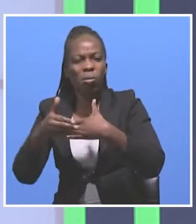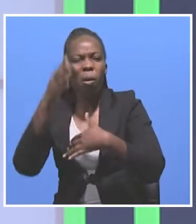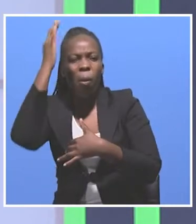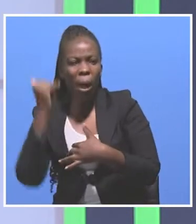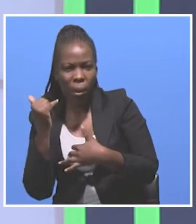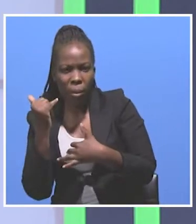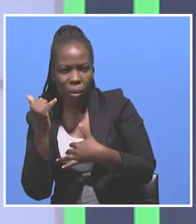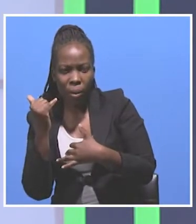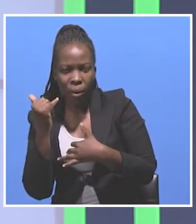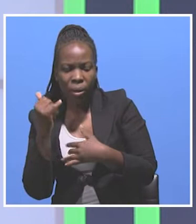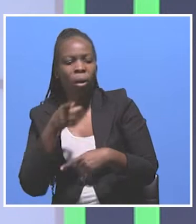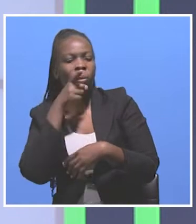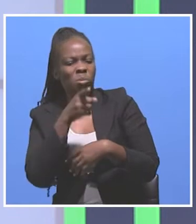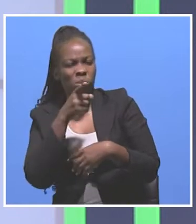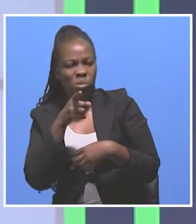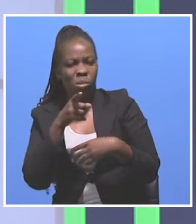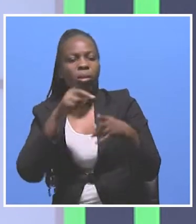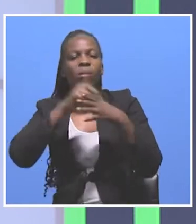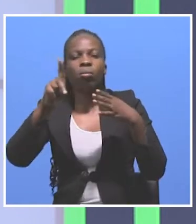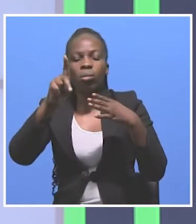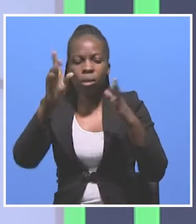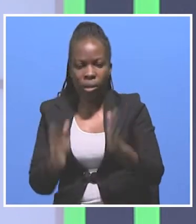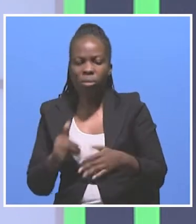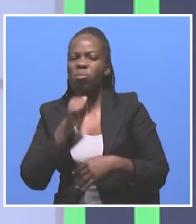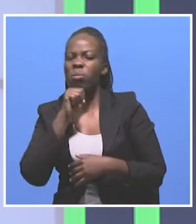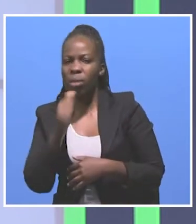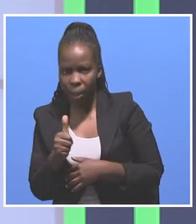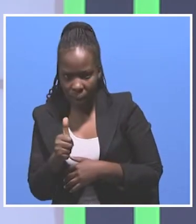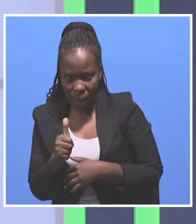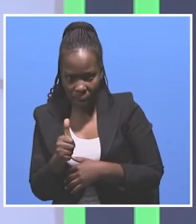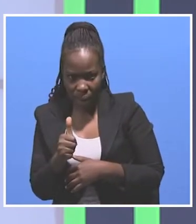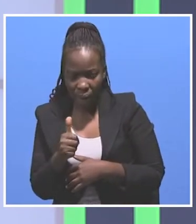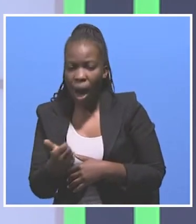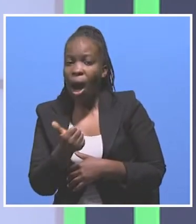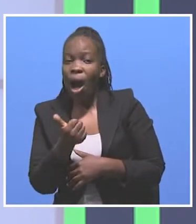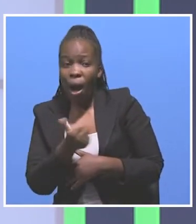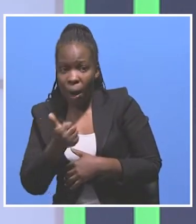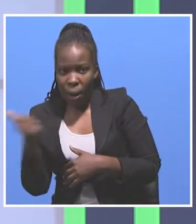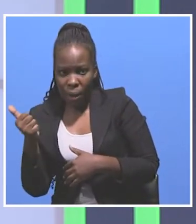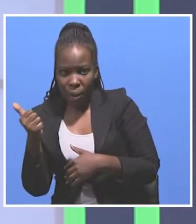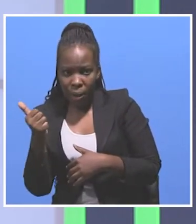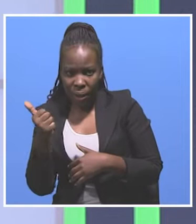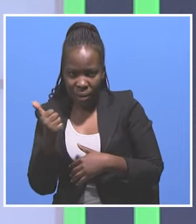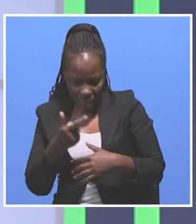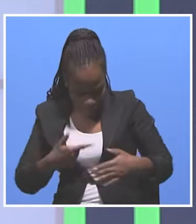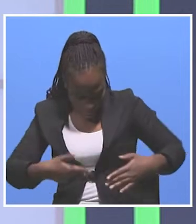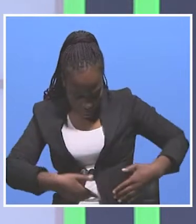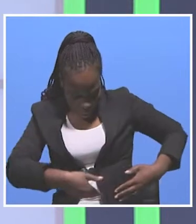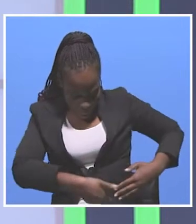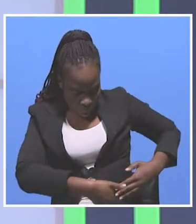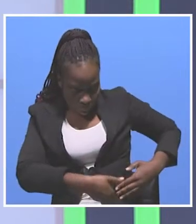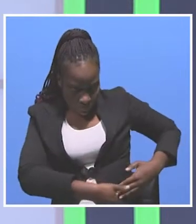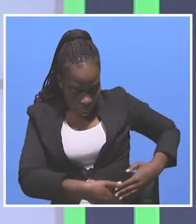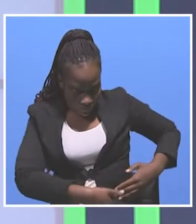not trained. Okay? Others have ended up poking on the bladder, because the bladder